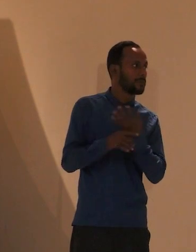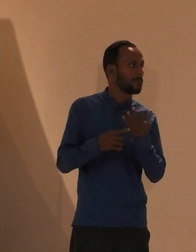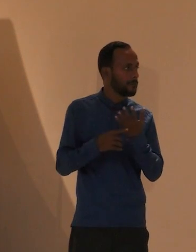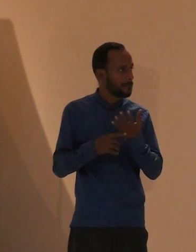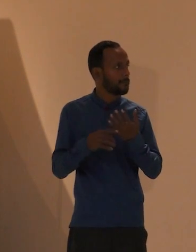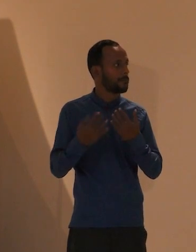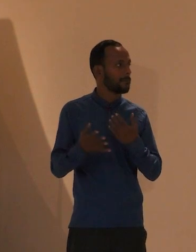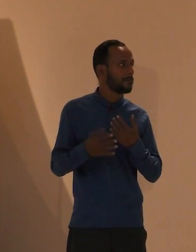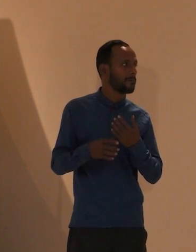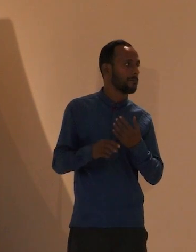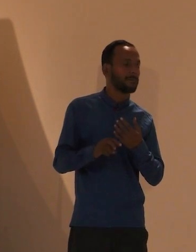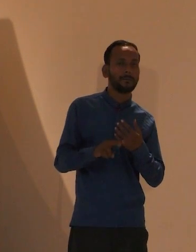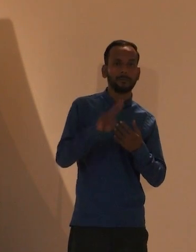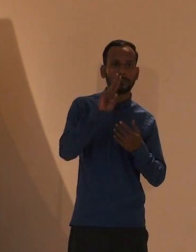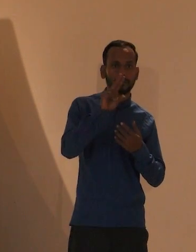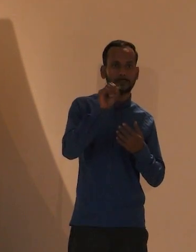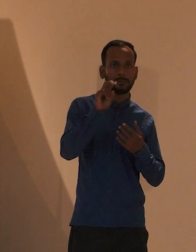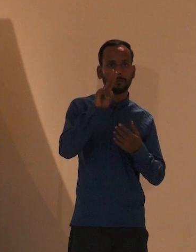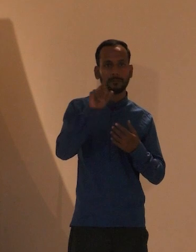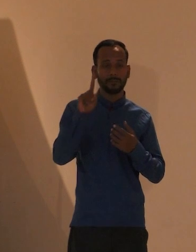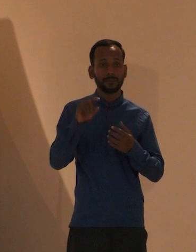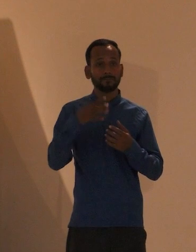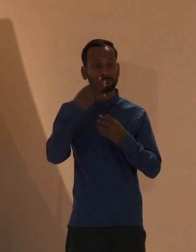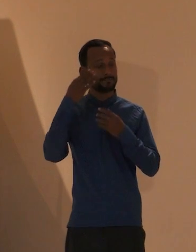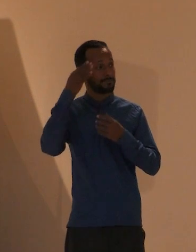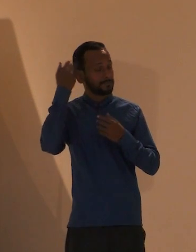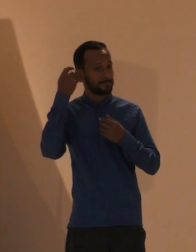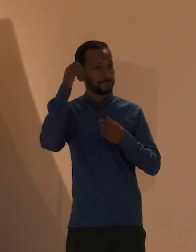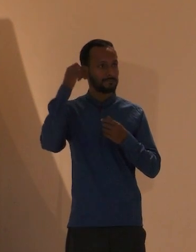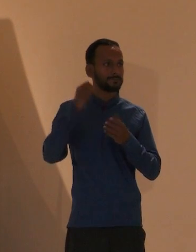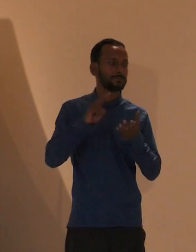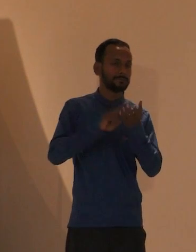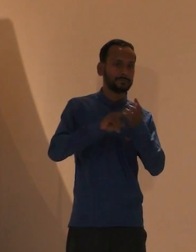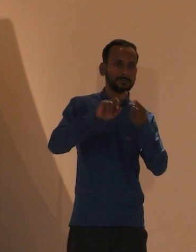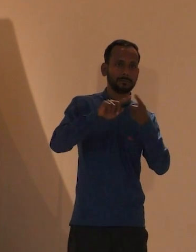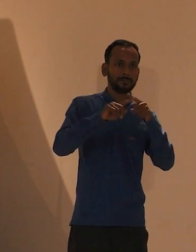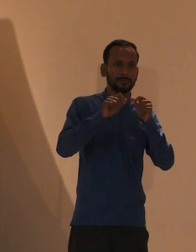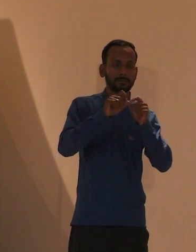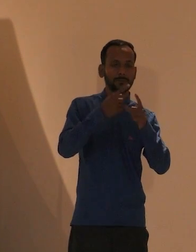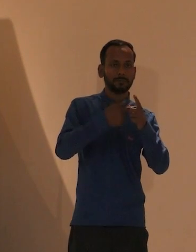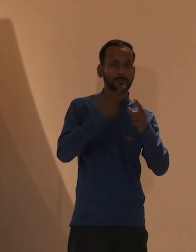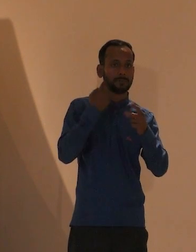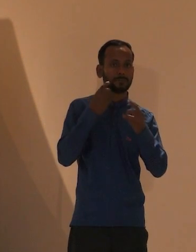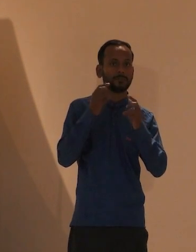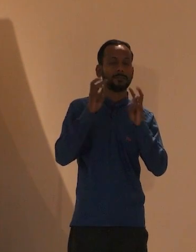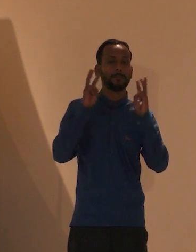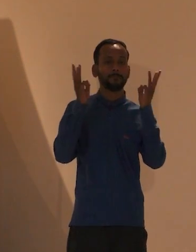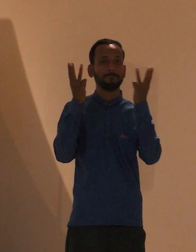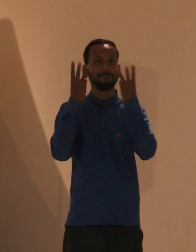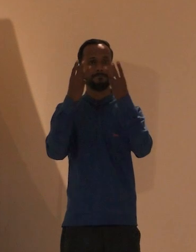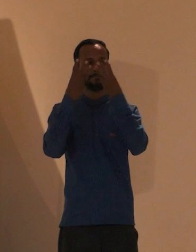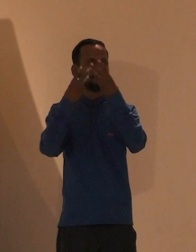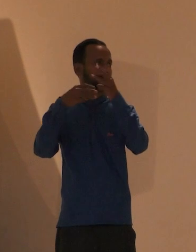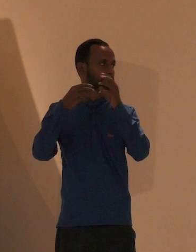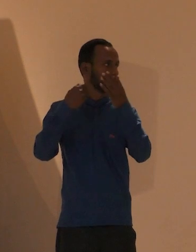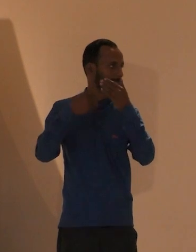January 2021. And that exhibition fills up the entire Victoria Memorial Hall,